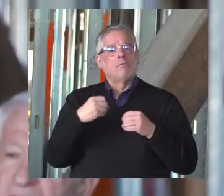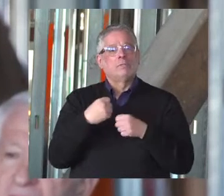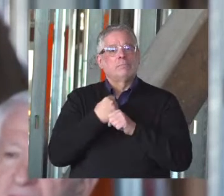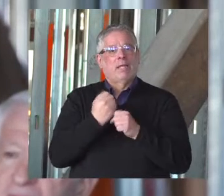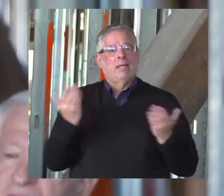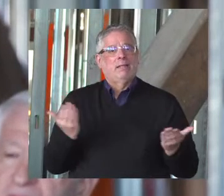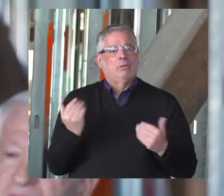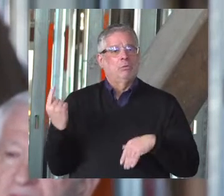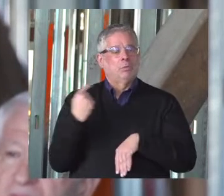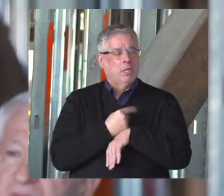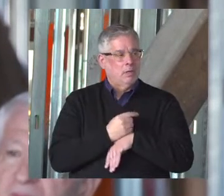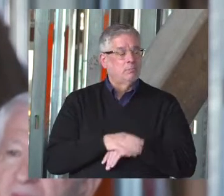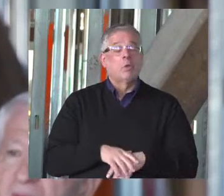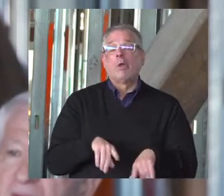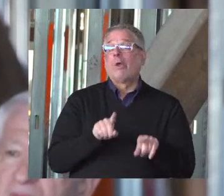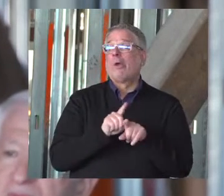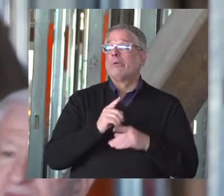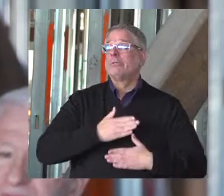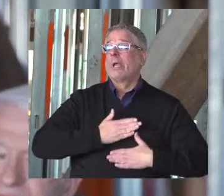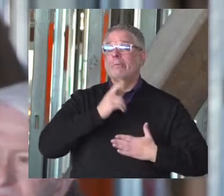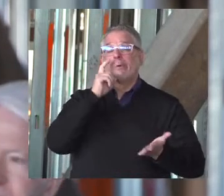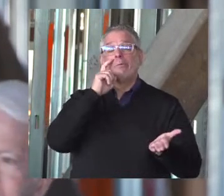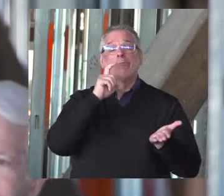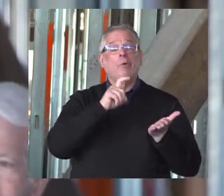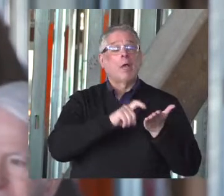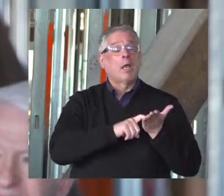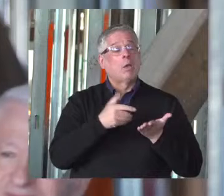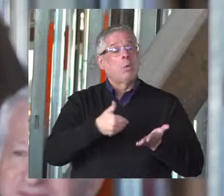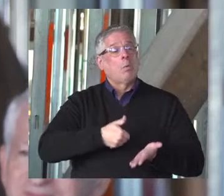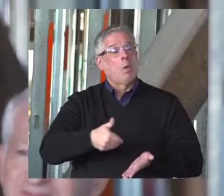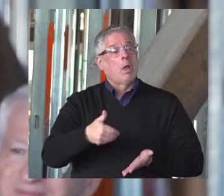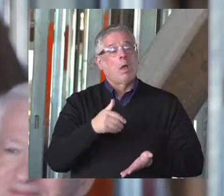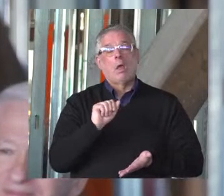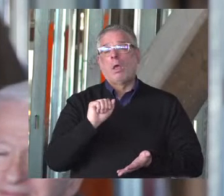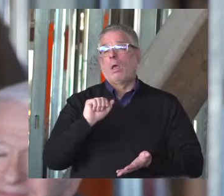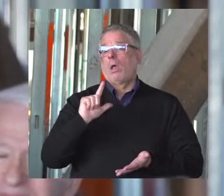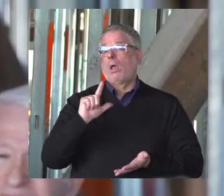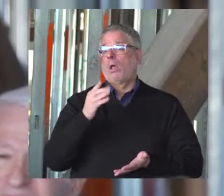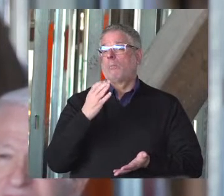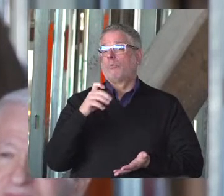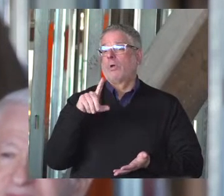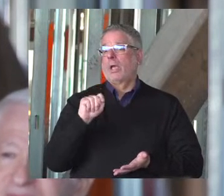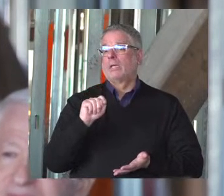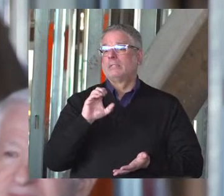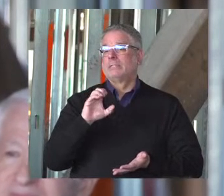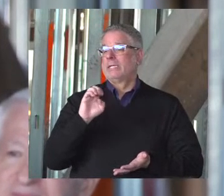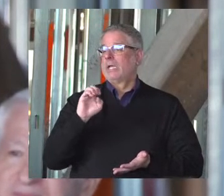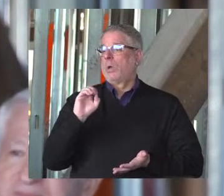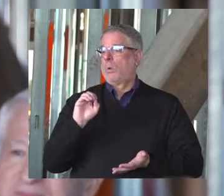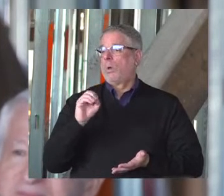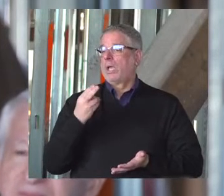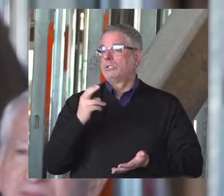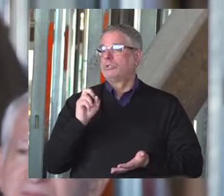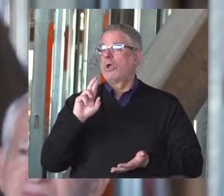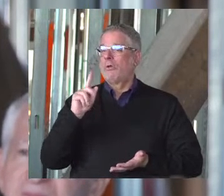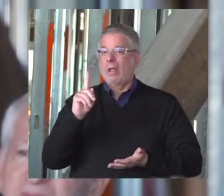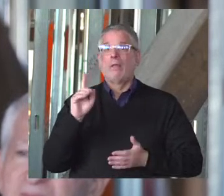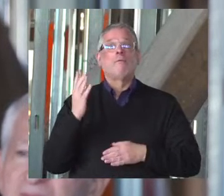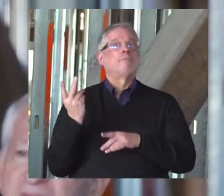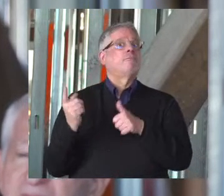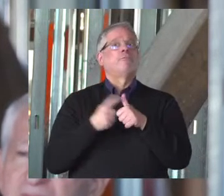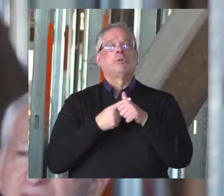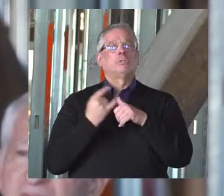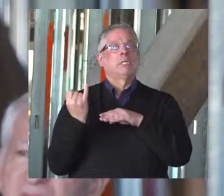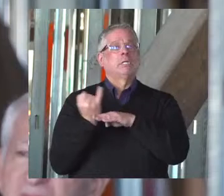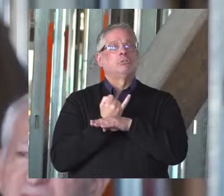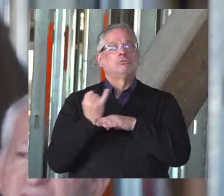today. We're also happy to recognize and welcome Parney Albright, CEO of HRL, who will be our first industry partner in the